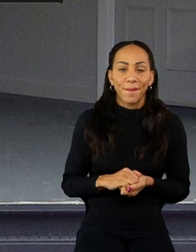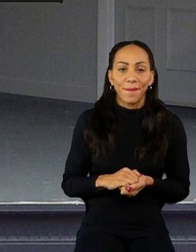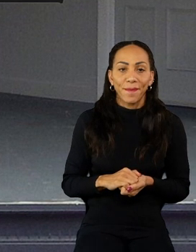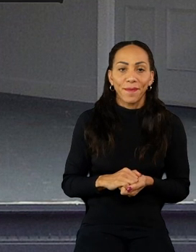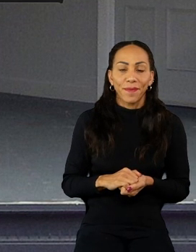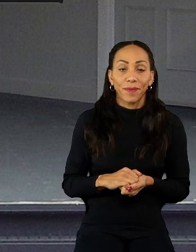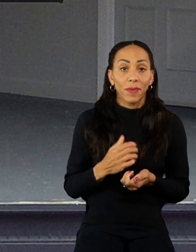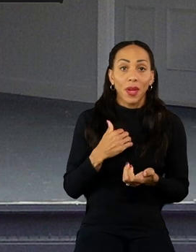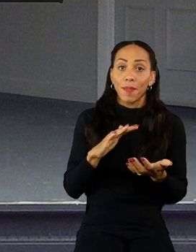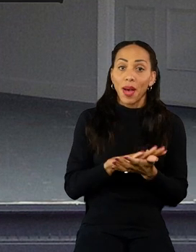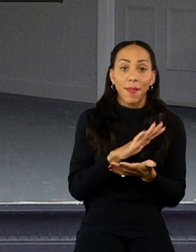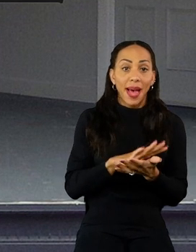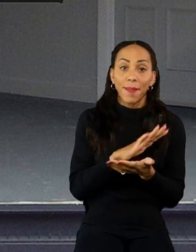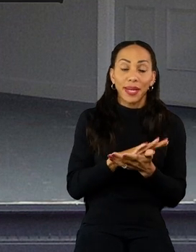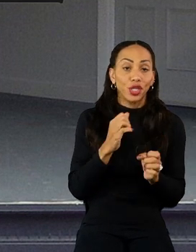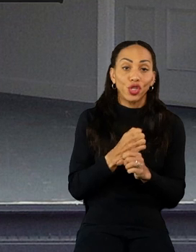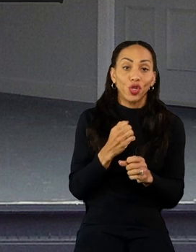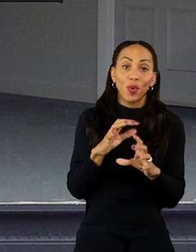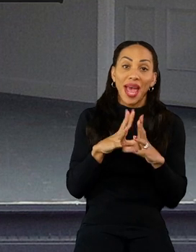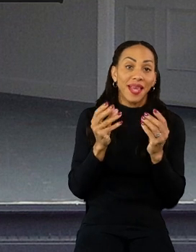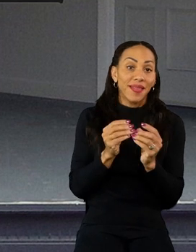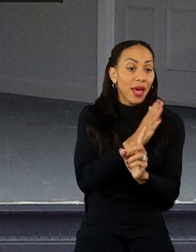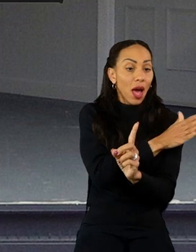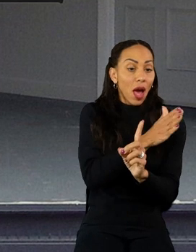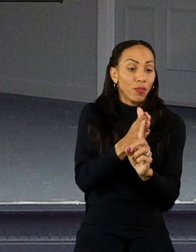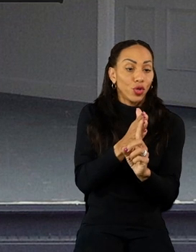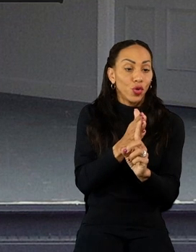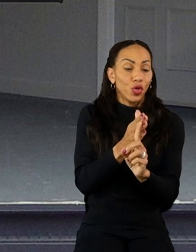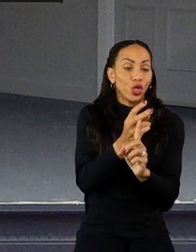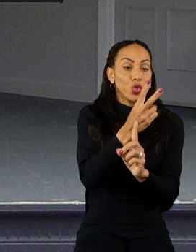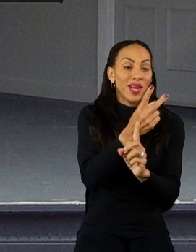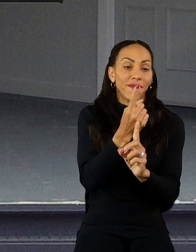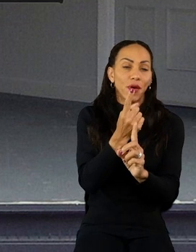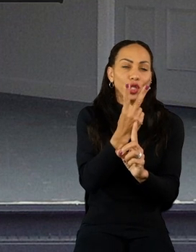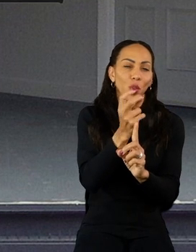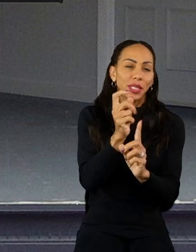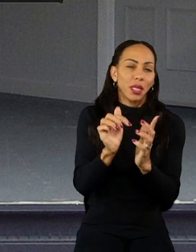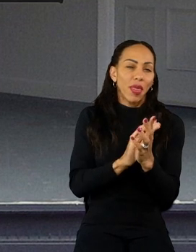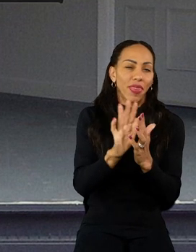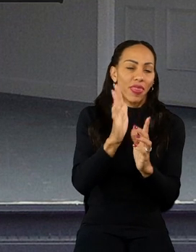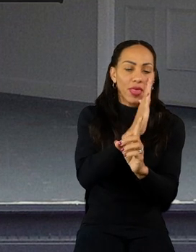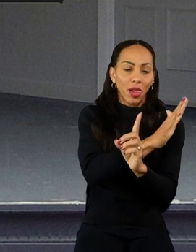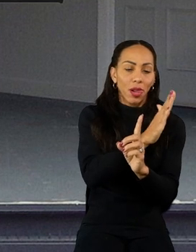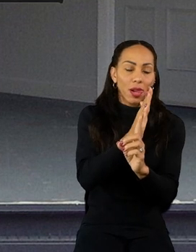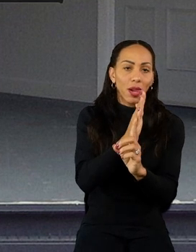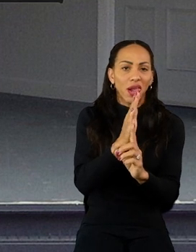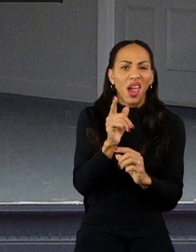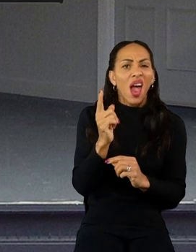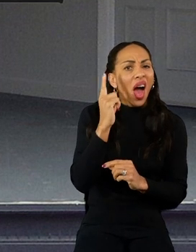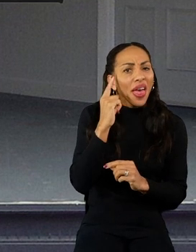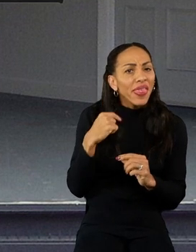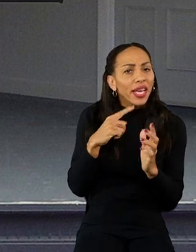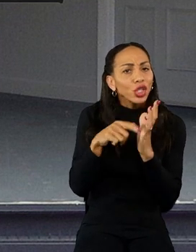6th of July. I feel like I wrote stuff down. But I'm happy to do anything up until the 21st, up until the